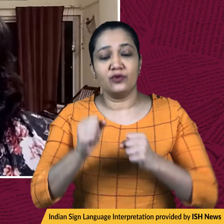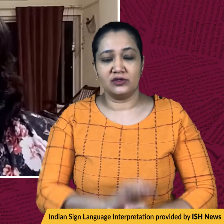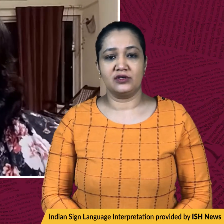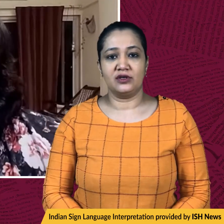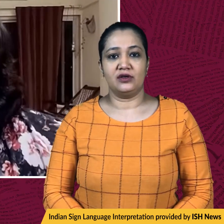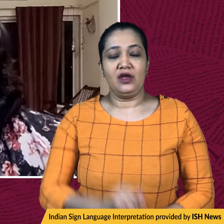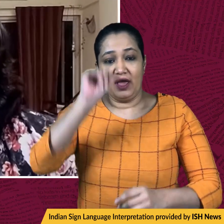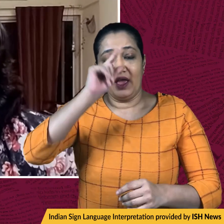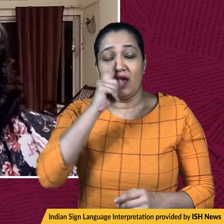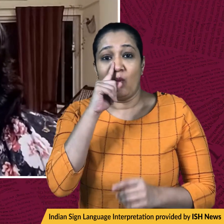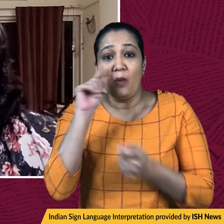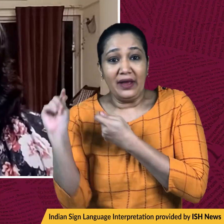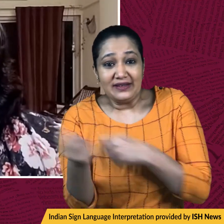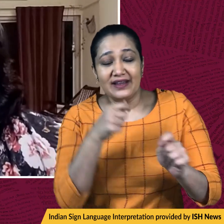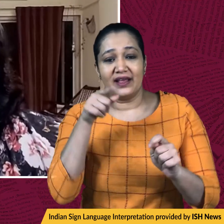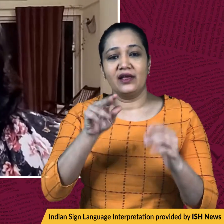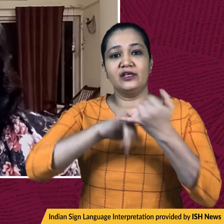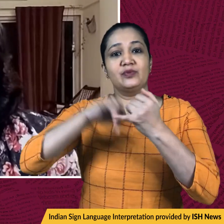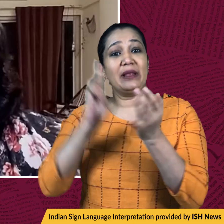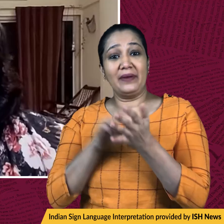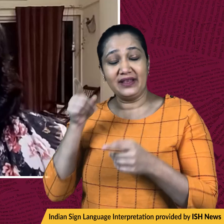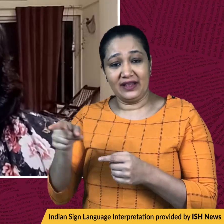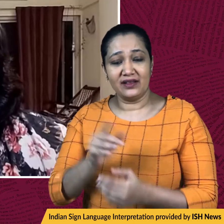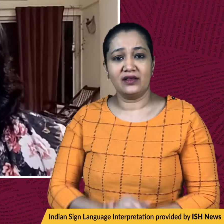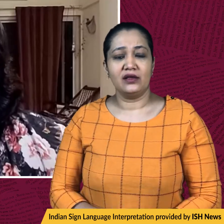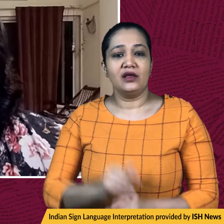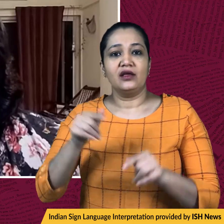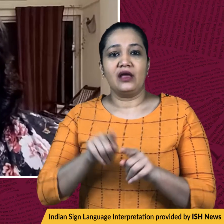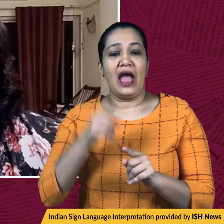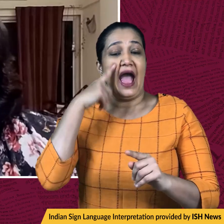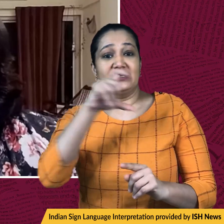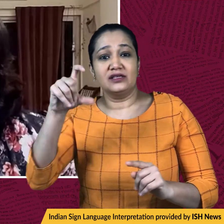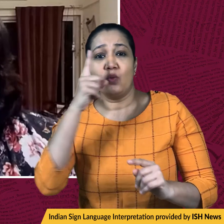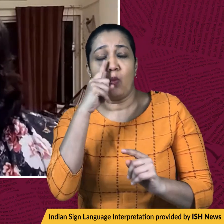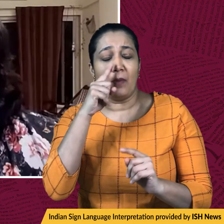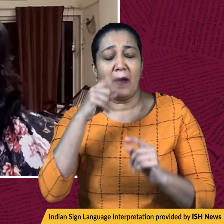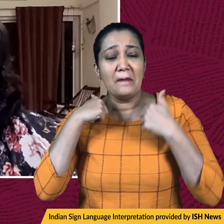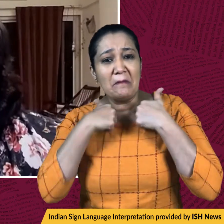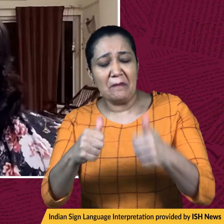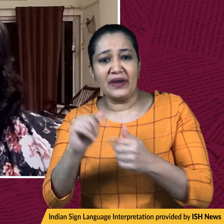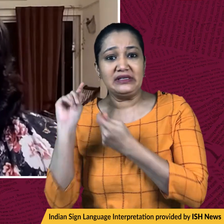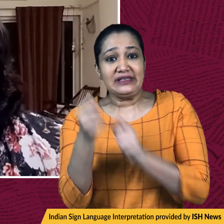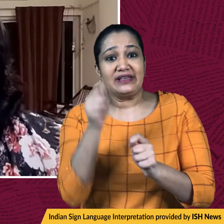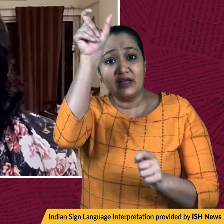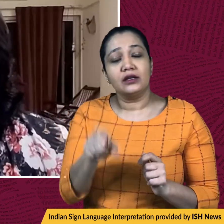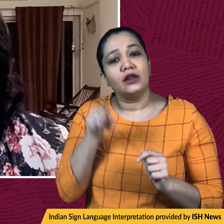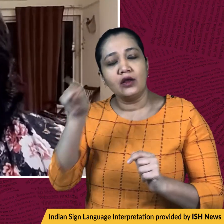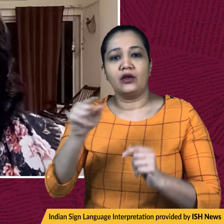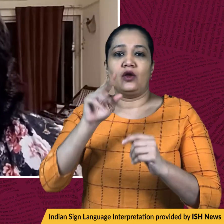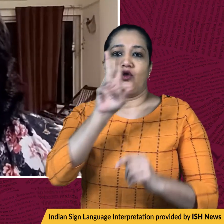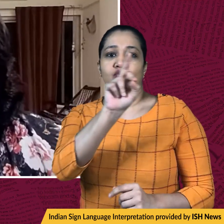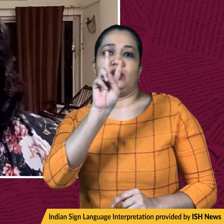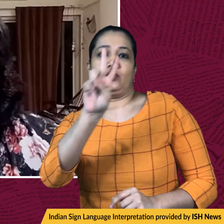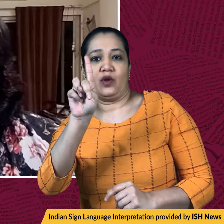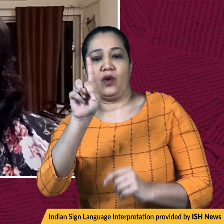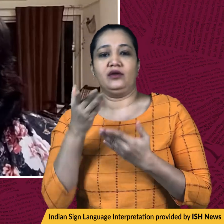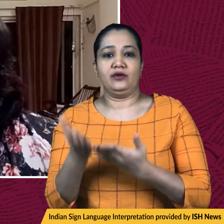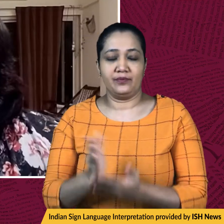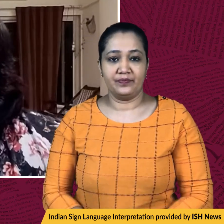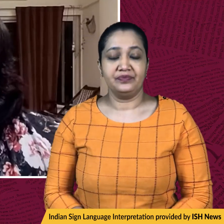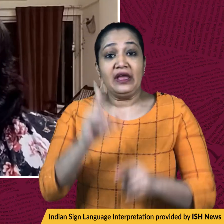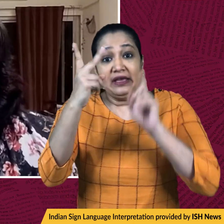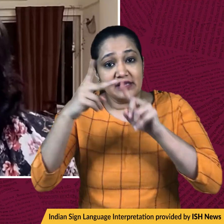the world at this point. Amid fears of a Russian invasion of Ukraine, NATO is reinforcing its eastern